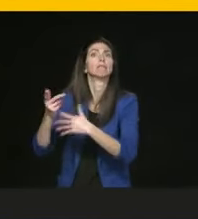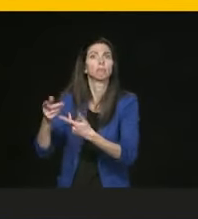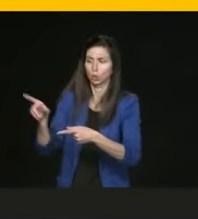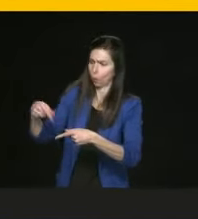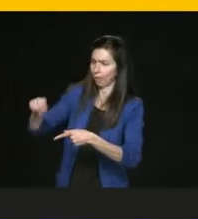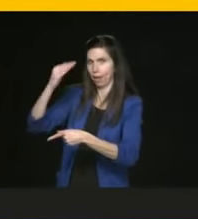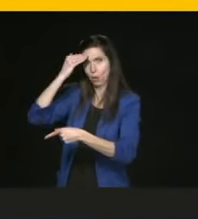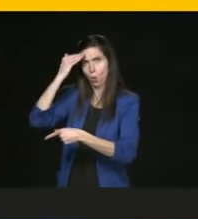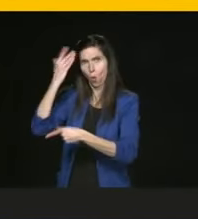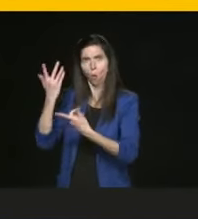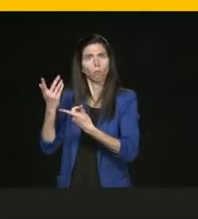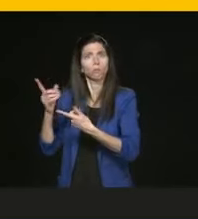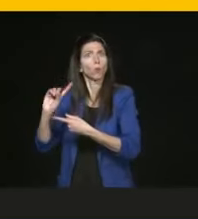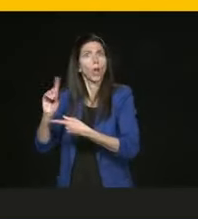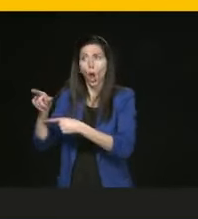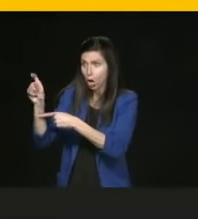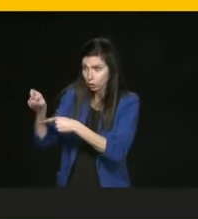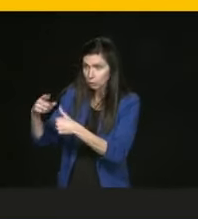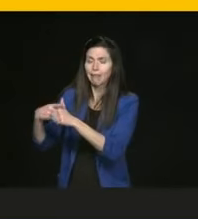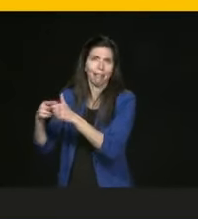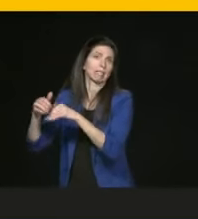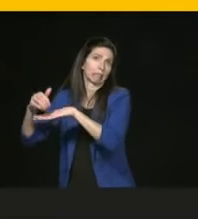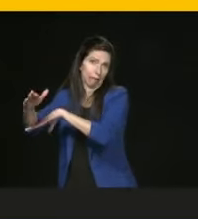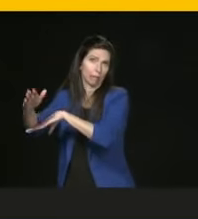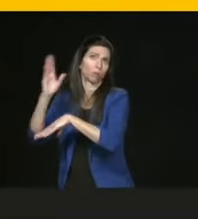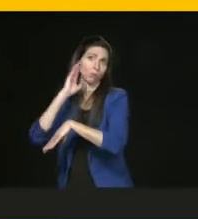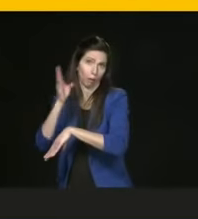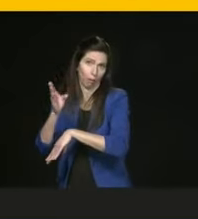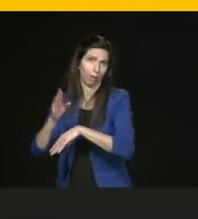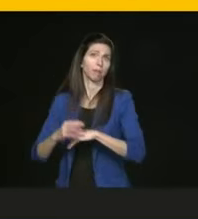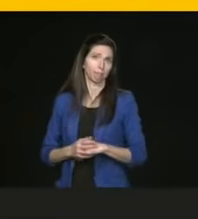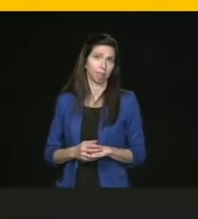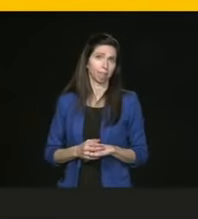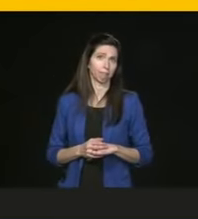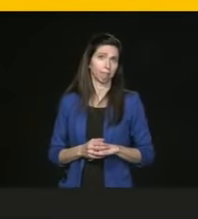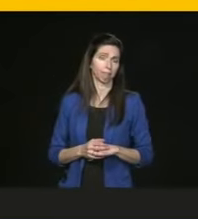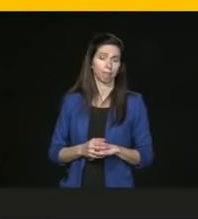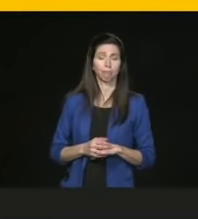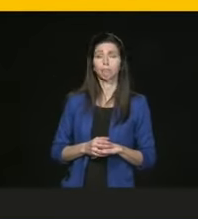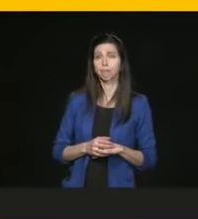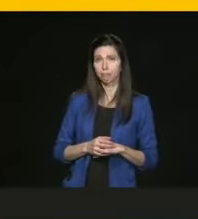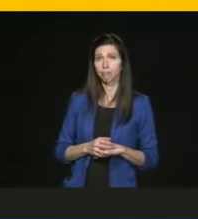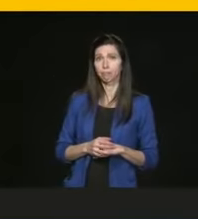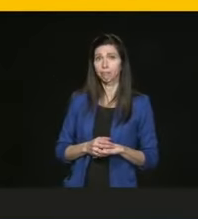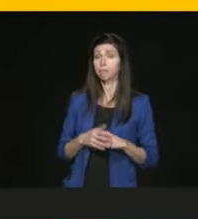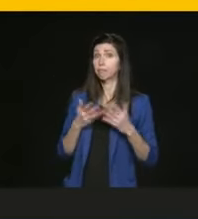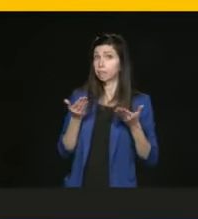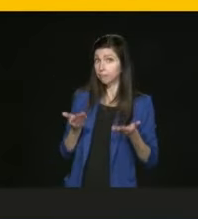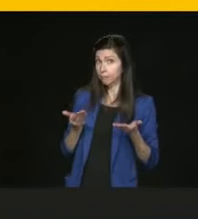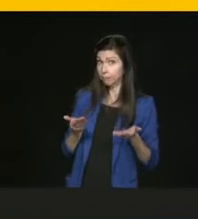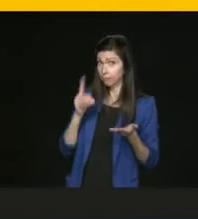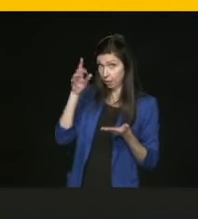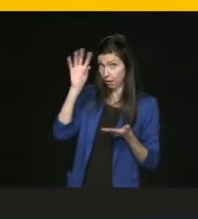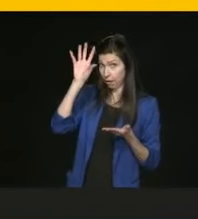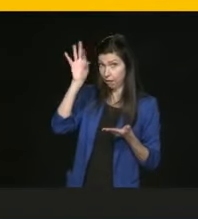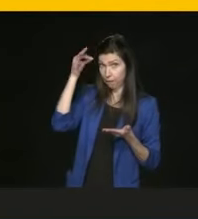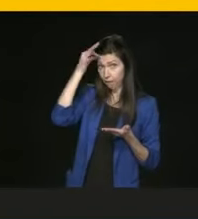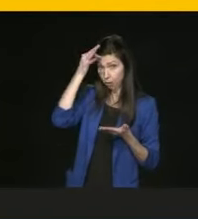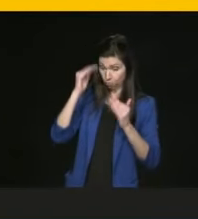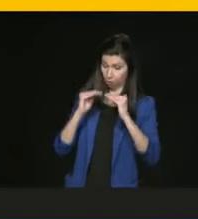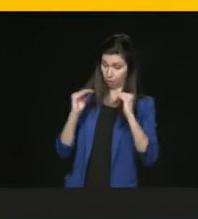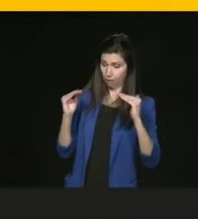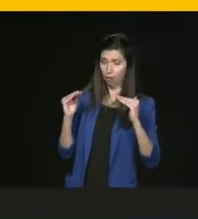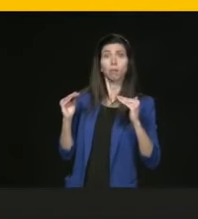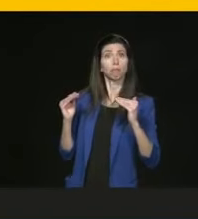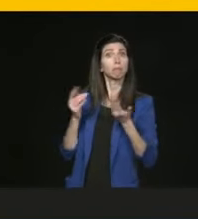The government of Quebec is satisfied. That said, the federal government must continue to help in any way that it can, given